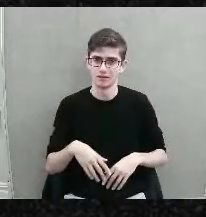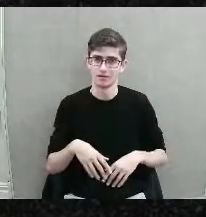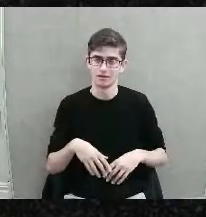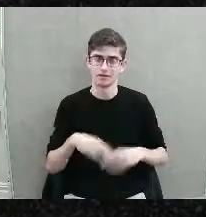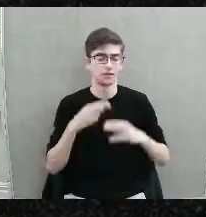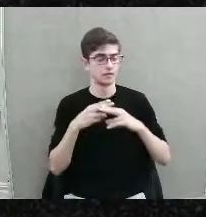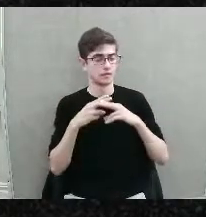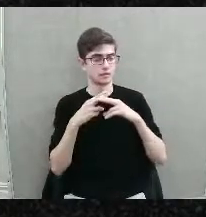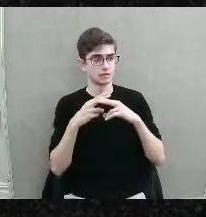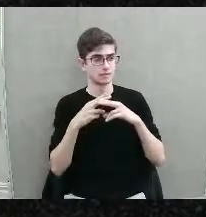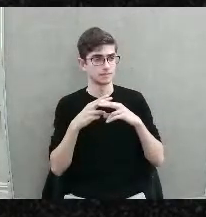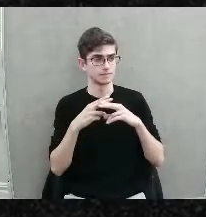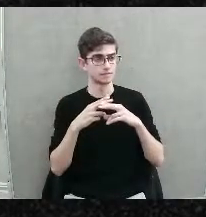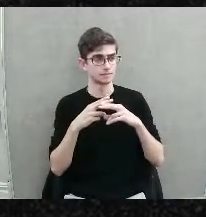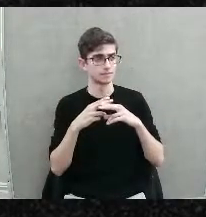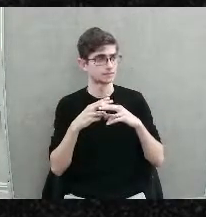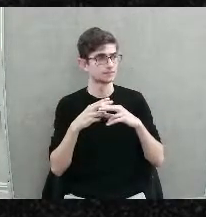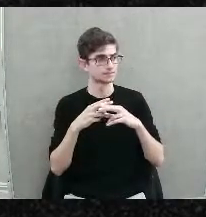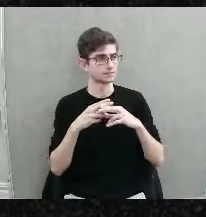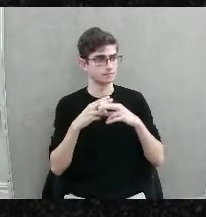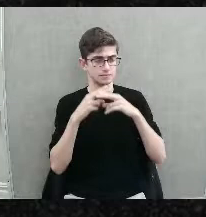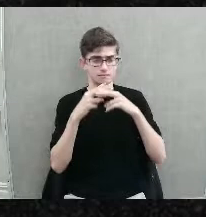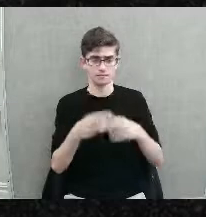calls about the new liberals